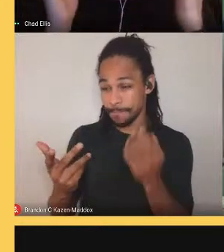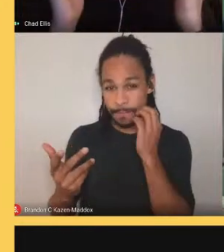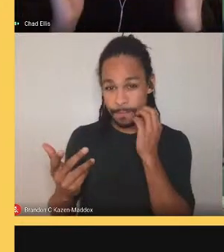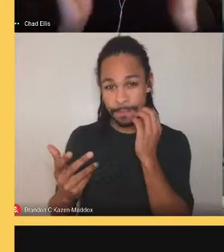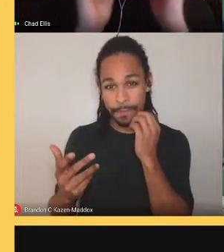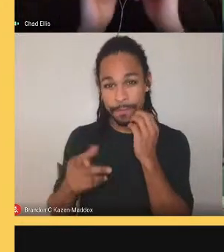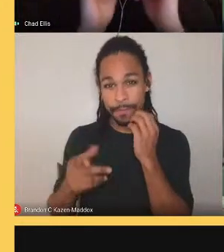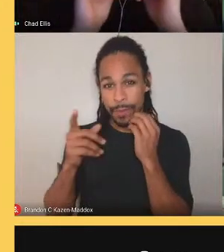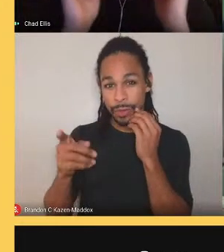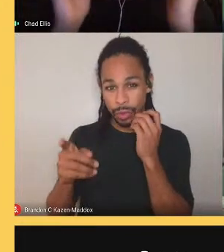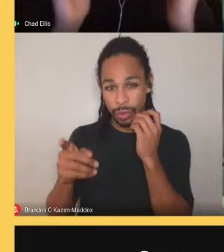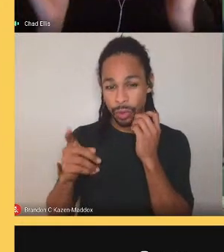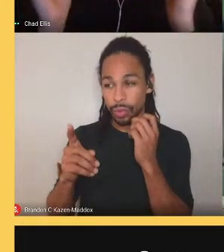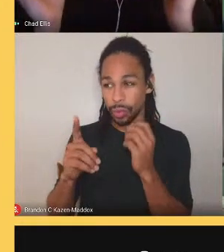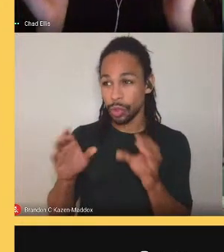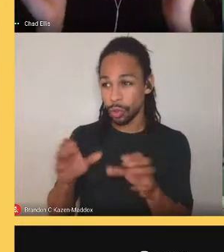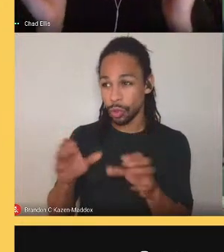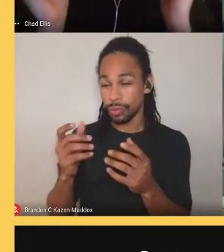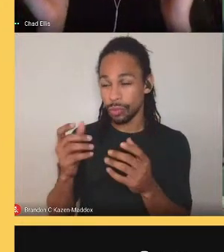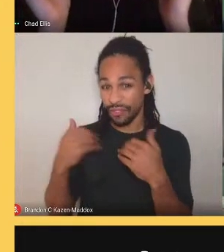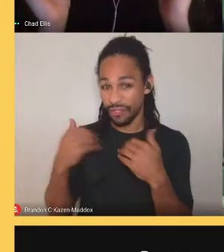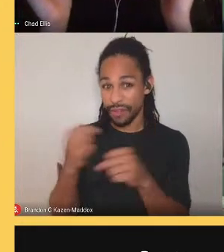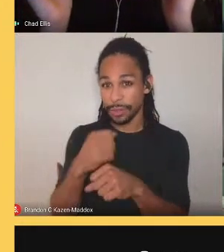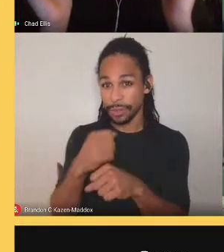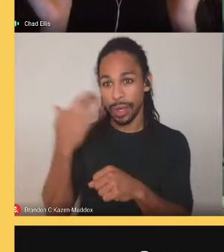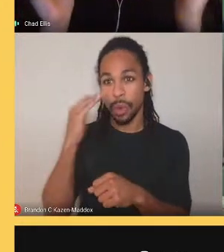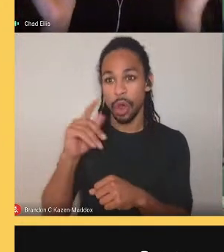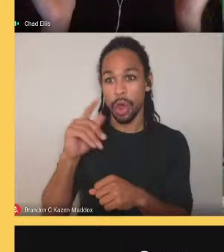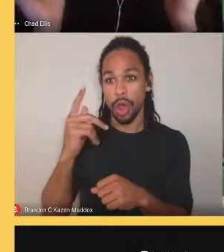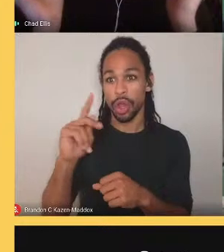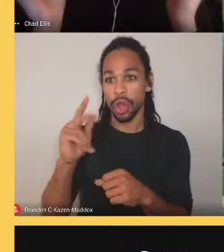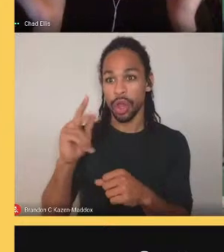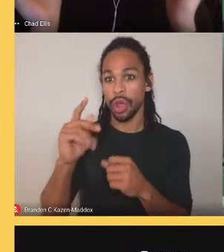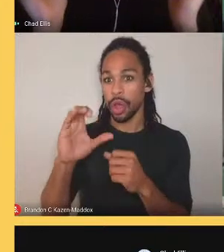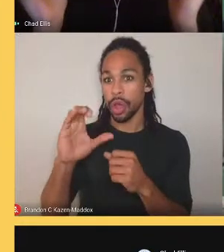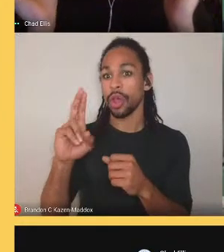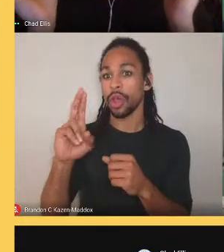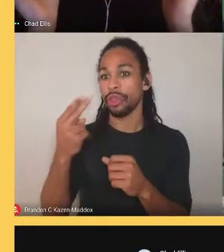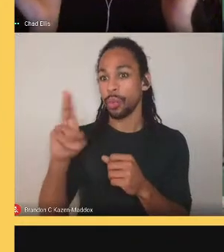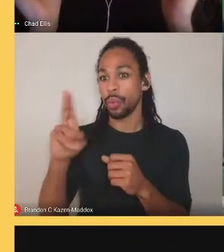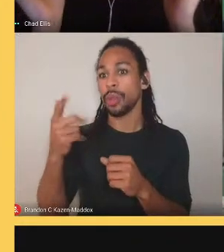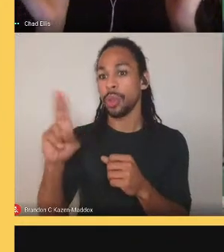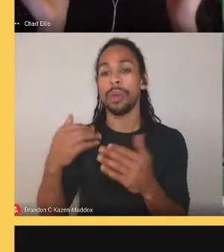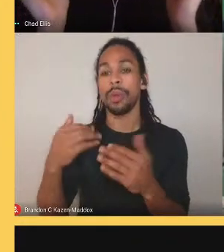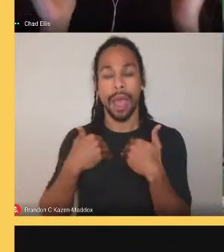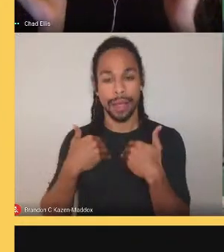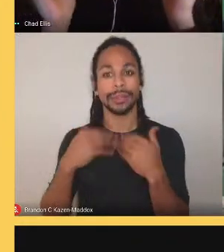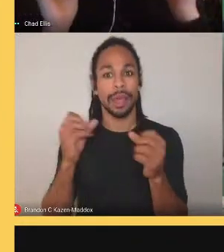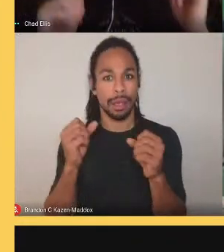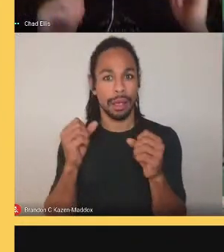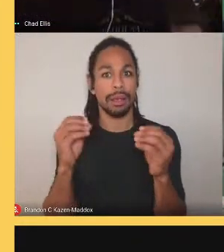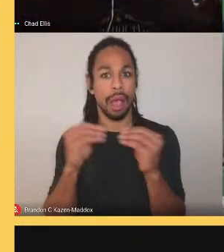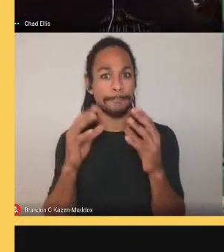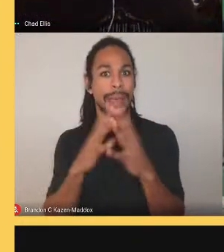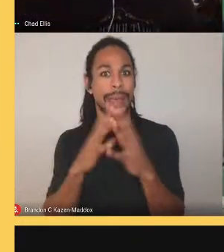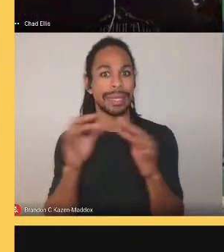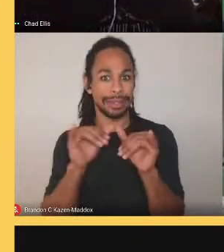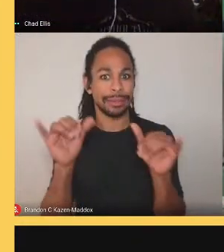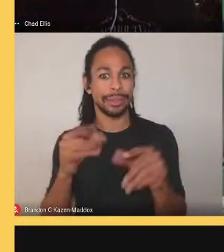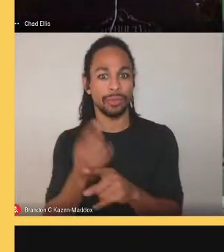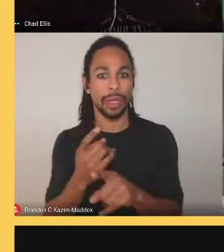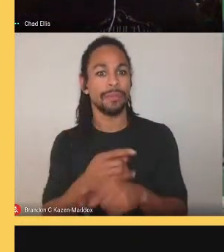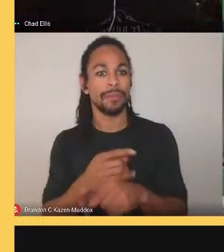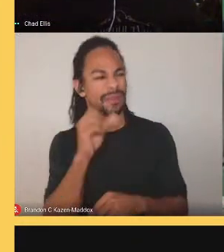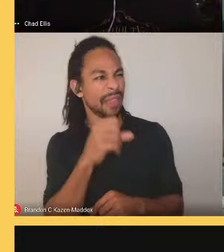combat system. Yeah, it also yeah. has a running away chase system. Or, yeah, you know, yeah. It's kind of the big irony, I think, of Call of Cthulhu is it's got a